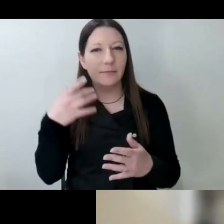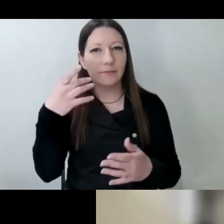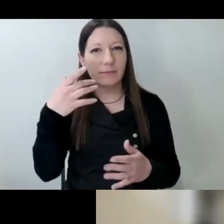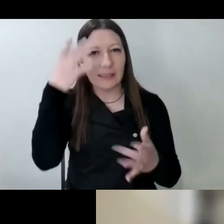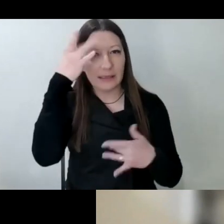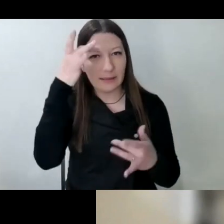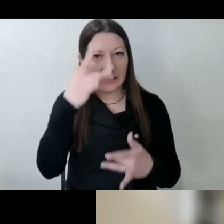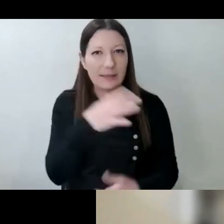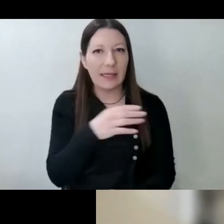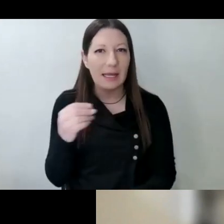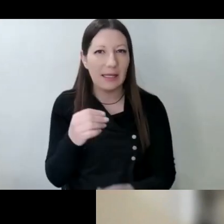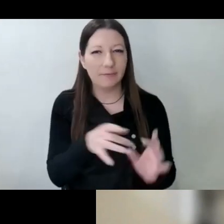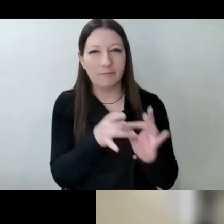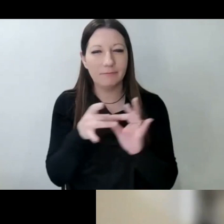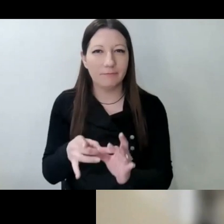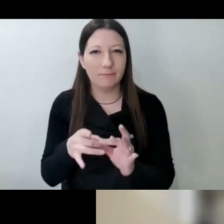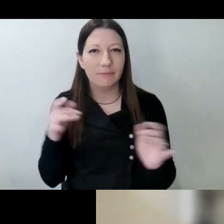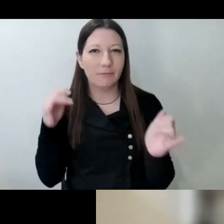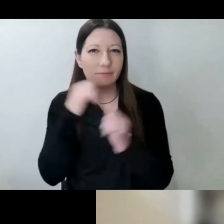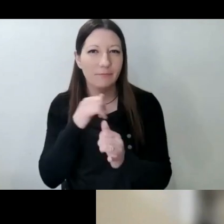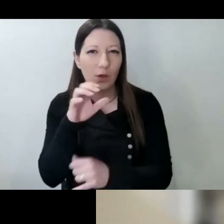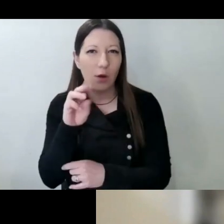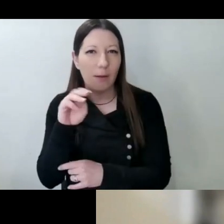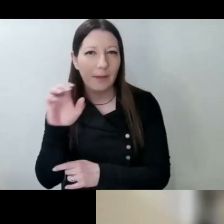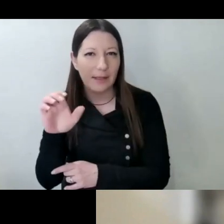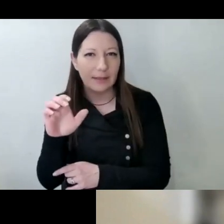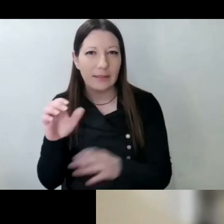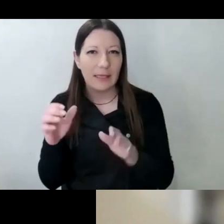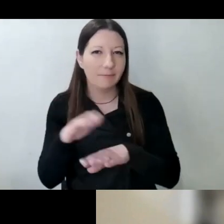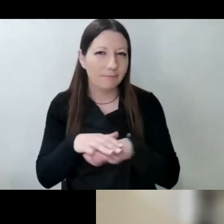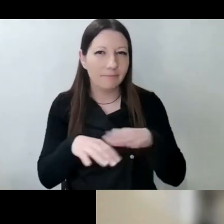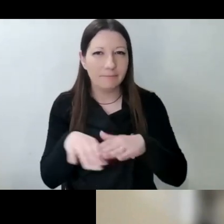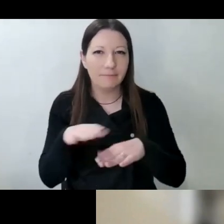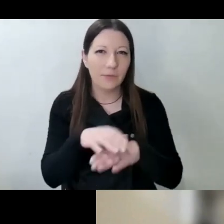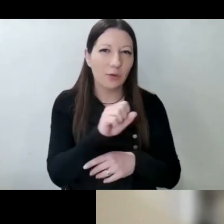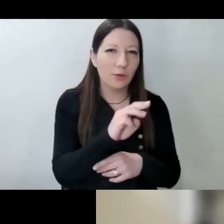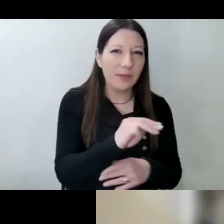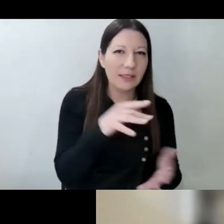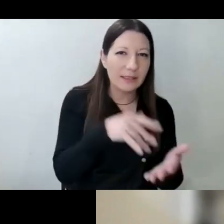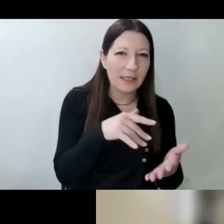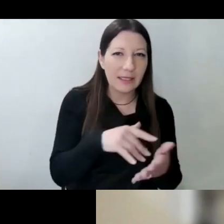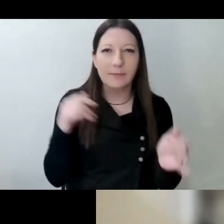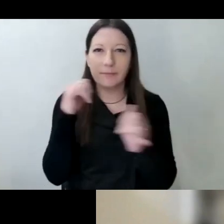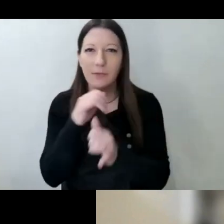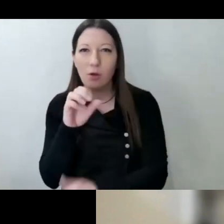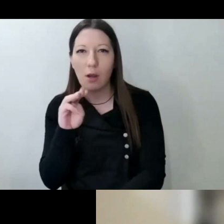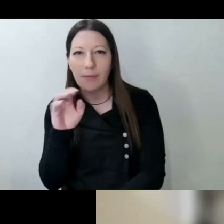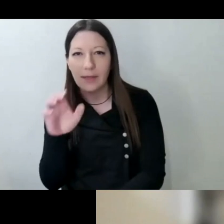and is situated at the intersections of social media studies, comic studies, and